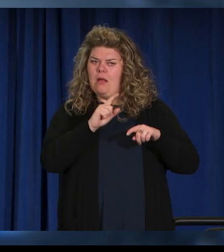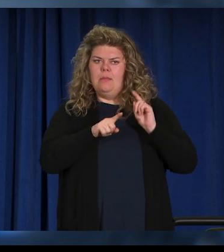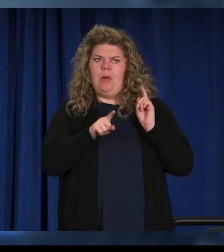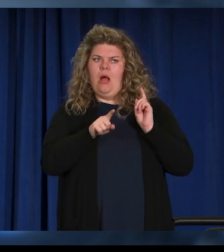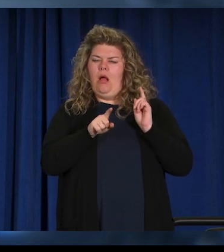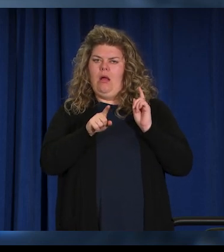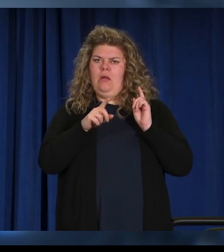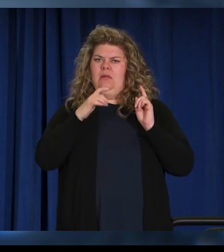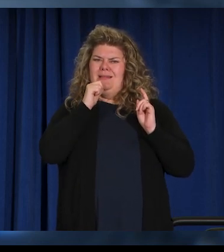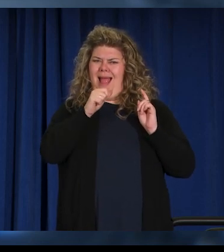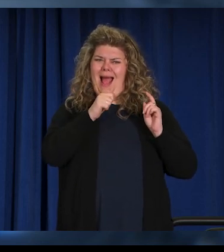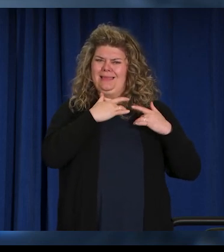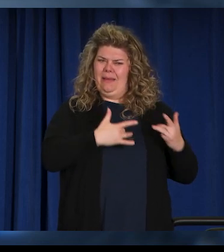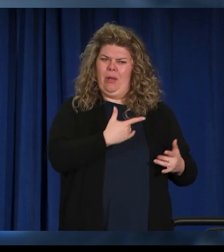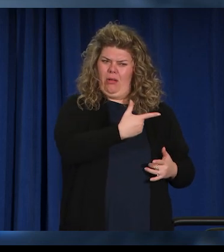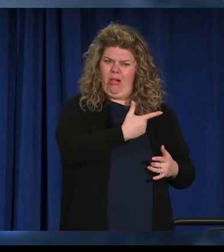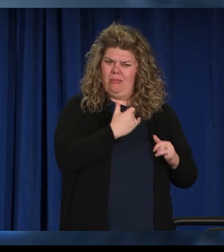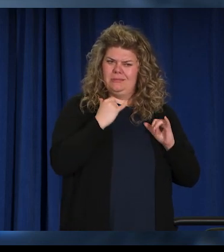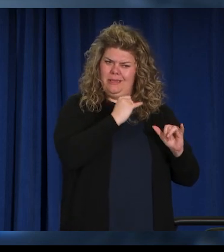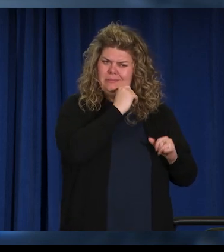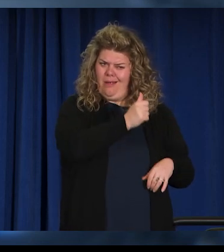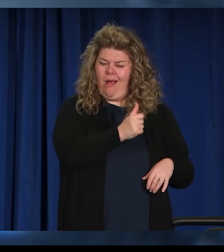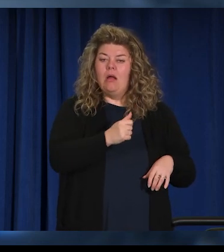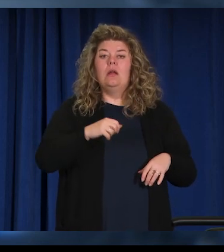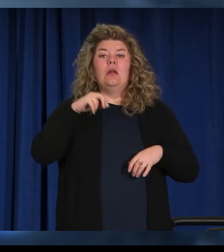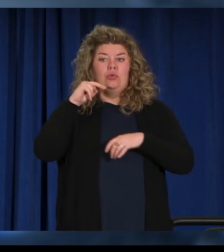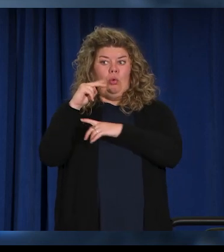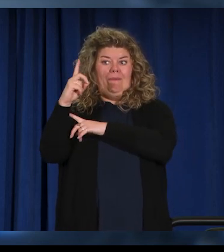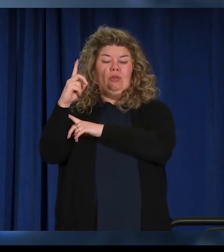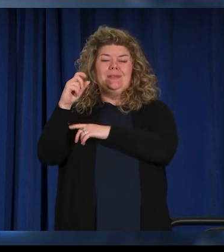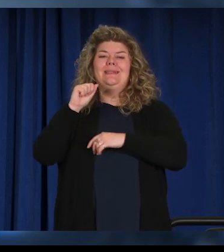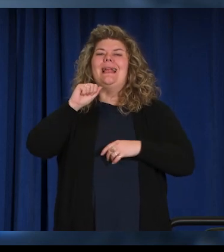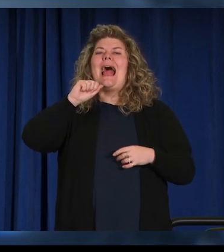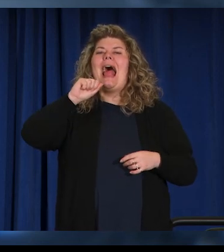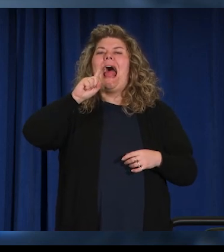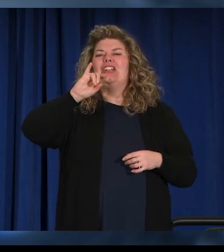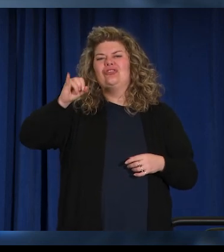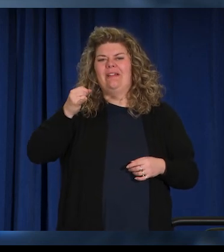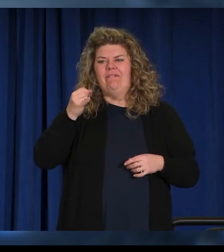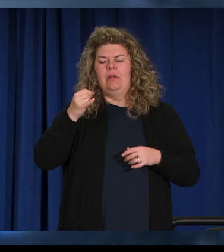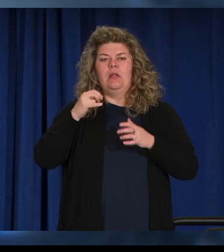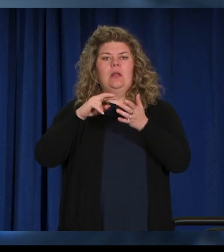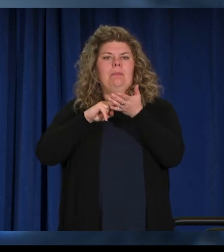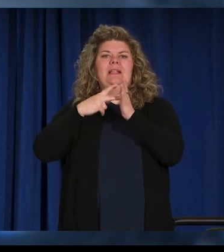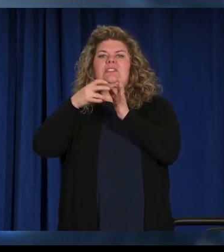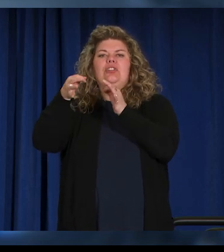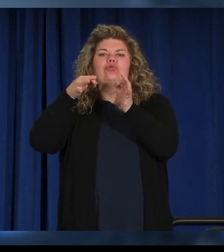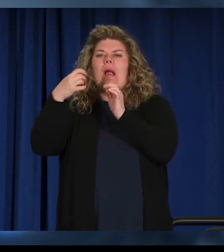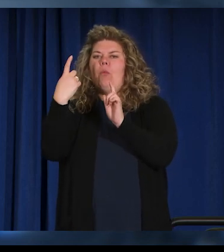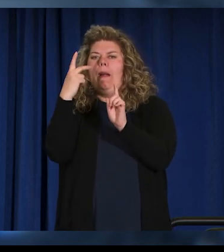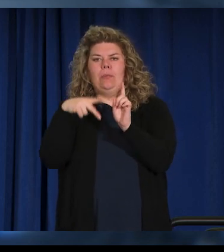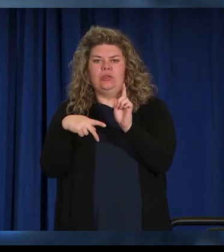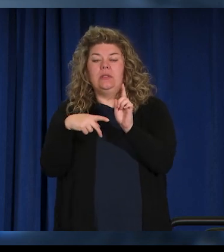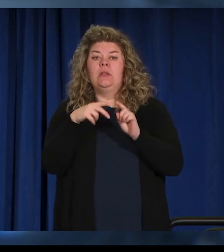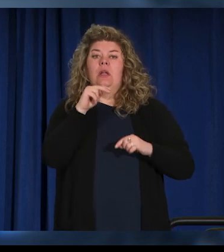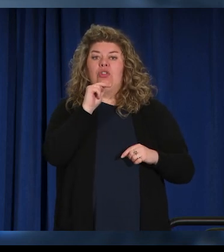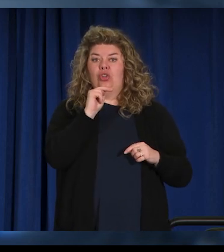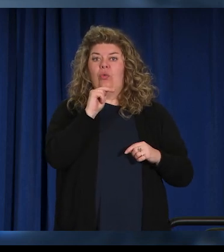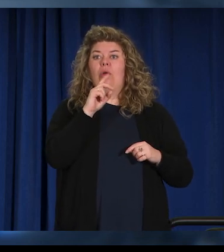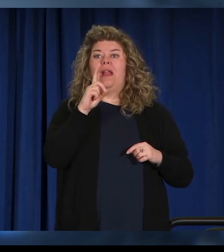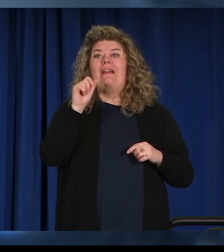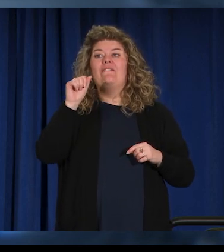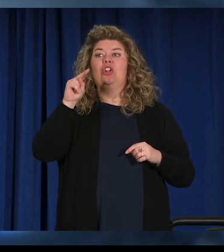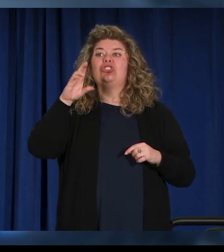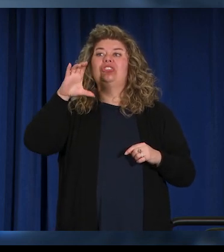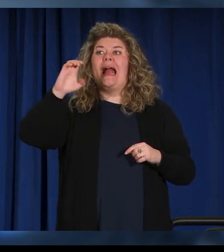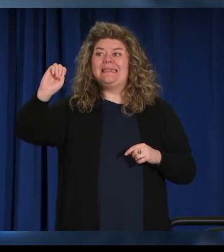as neurotypical. Neurodivergent is an adjective, and it's used to describe one person, whereas neurodivergence